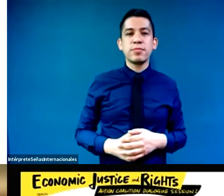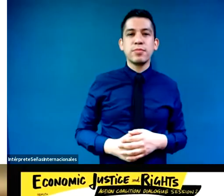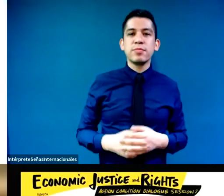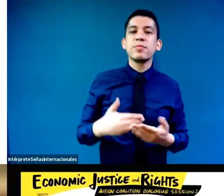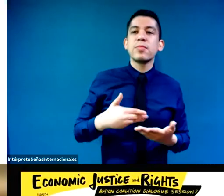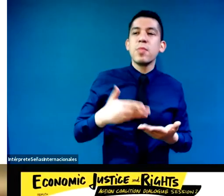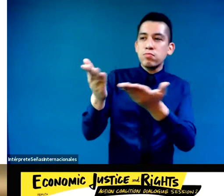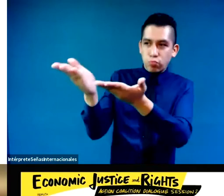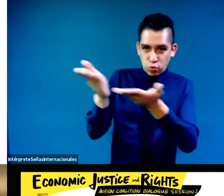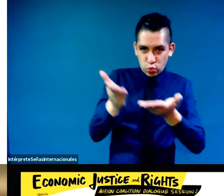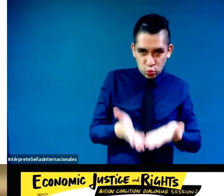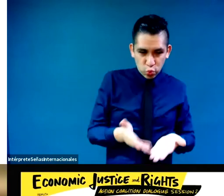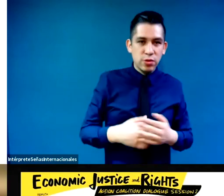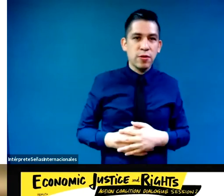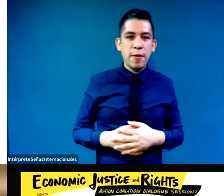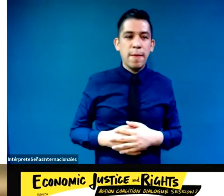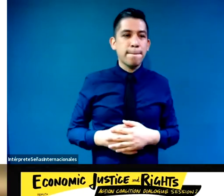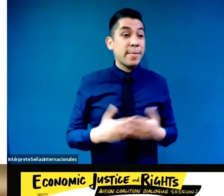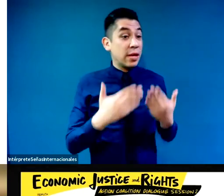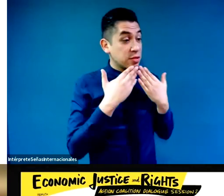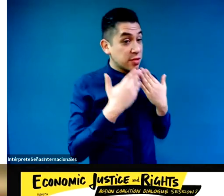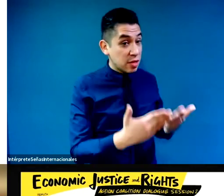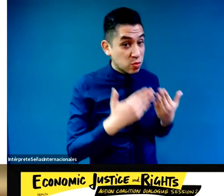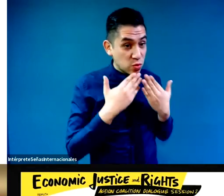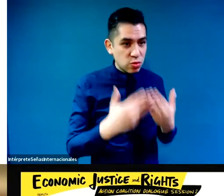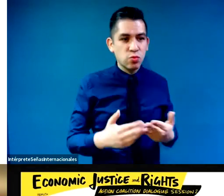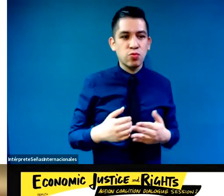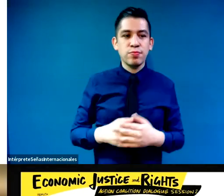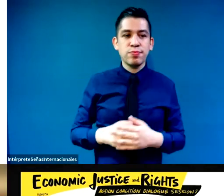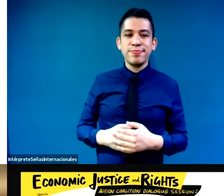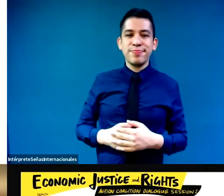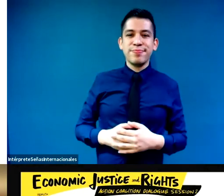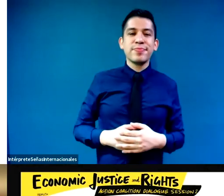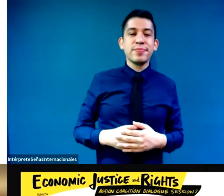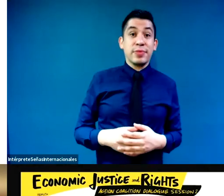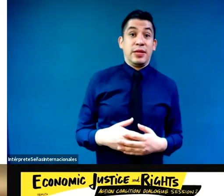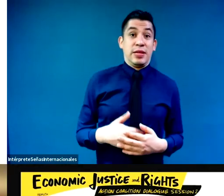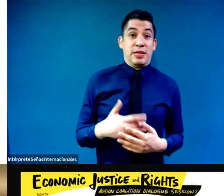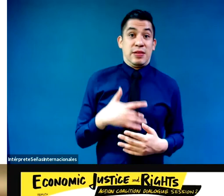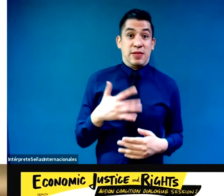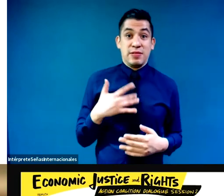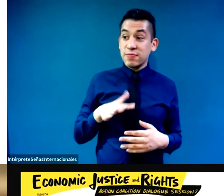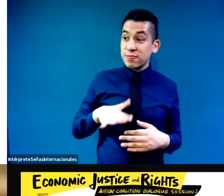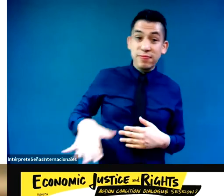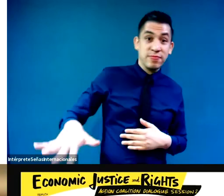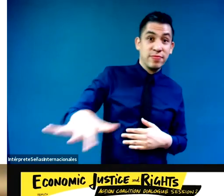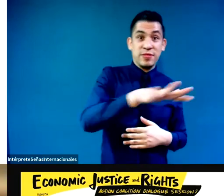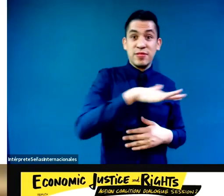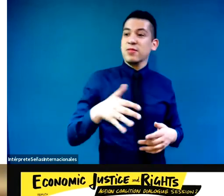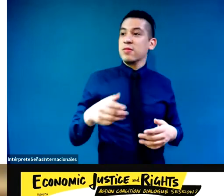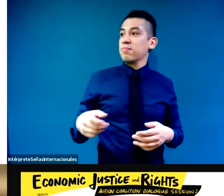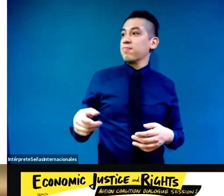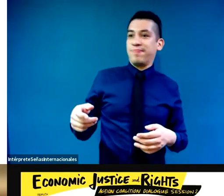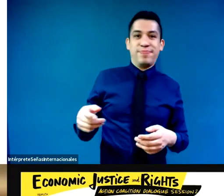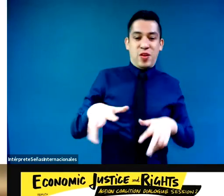honor indeed to moderate this session. We will hear from leaders of the Action Coalition on Economic